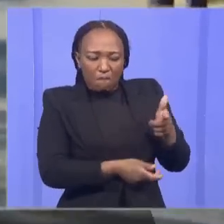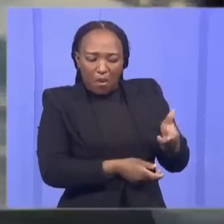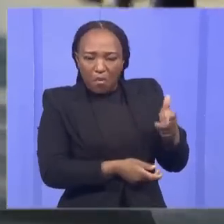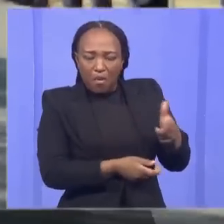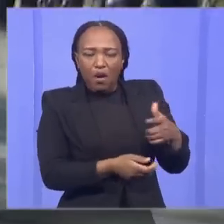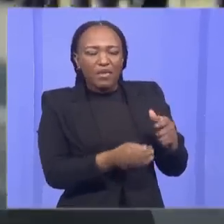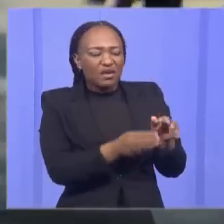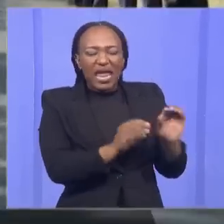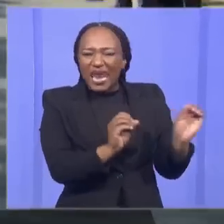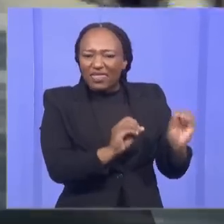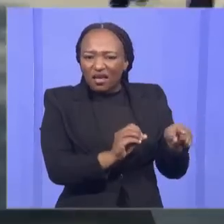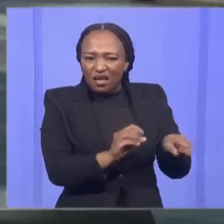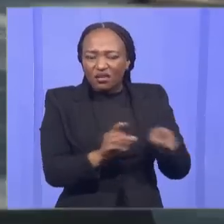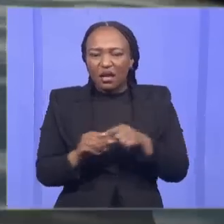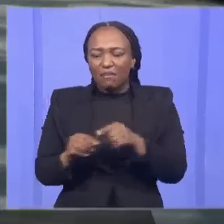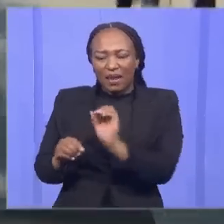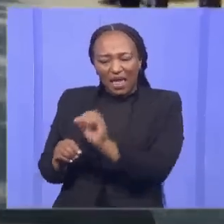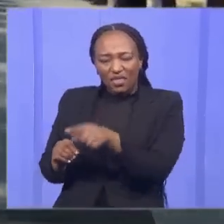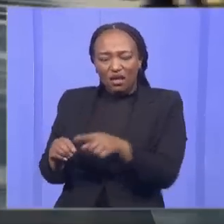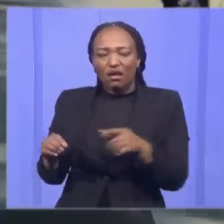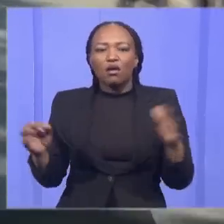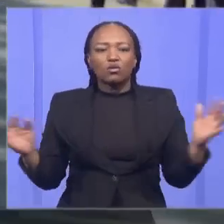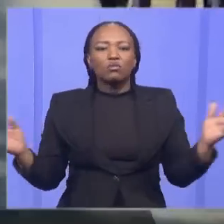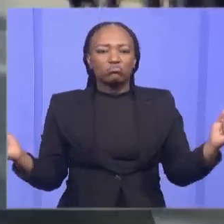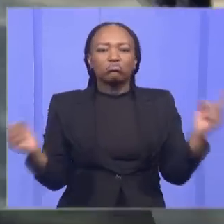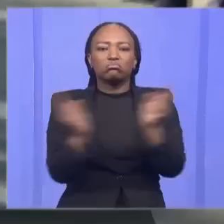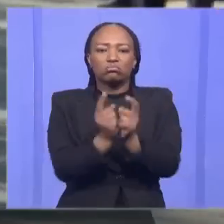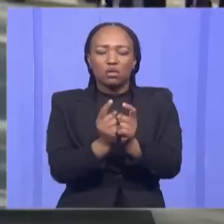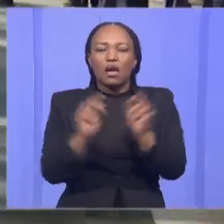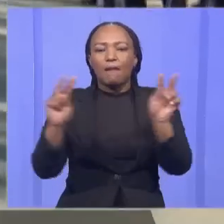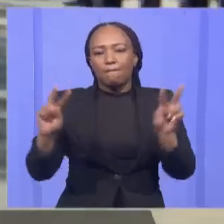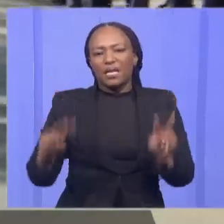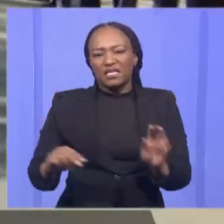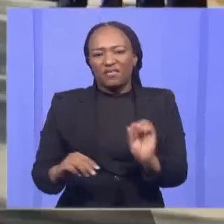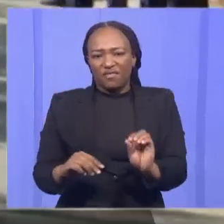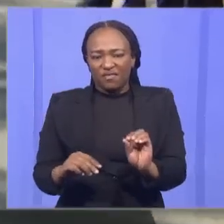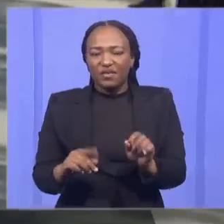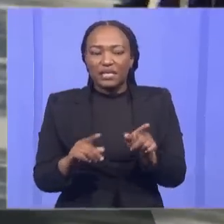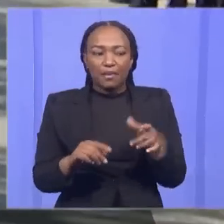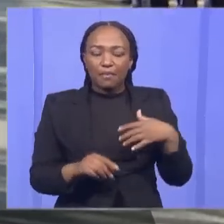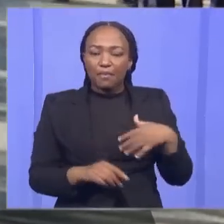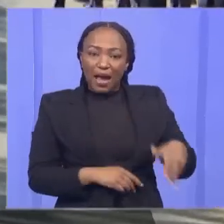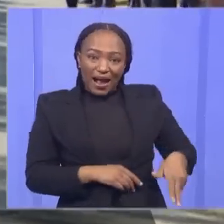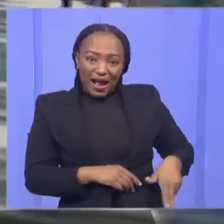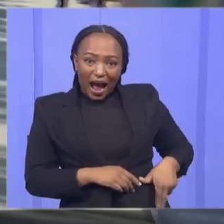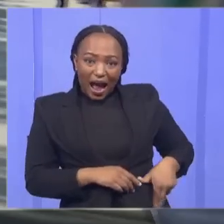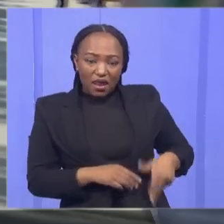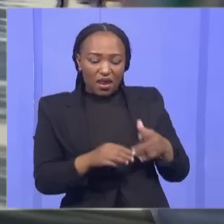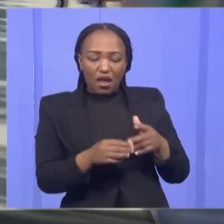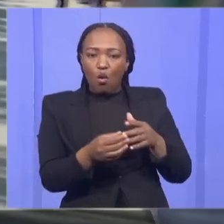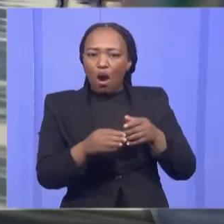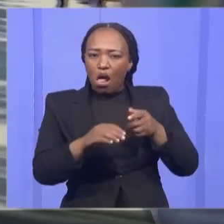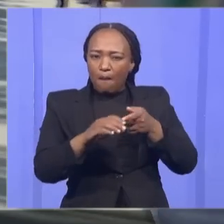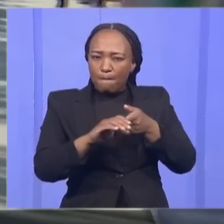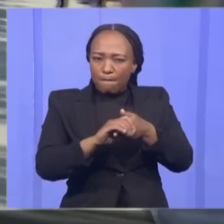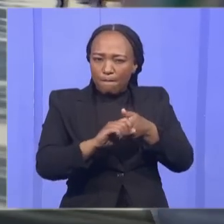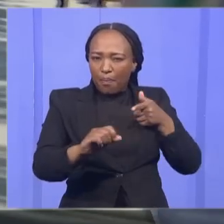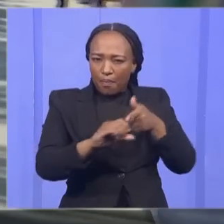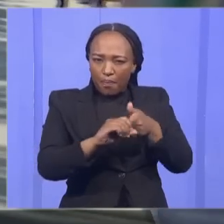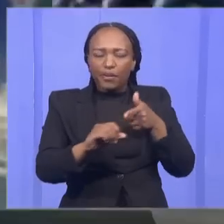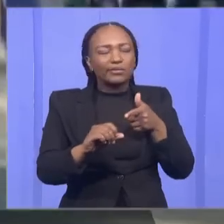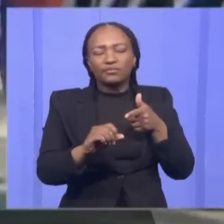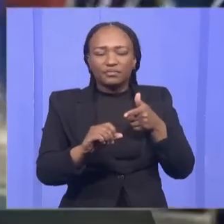century, where when ships are visiting other countries, they would empty their guns. Now, what was mounted on the ships were